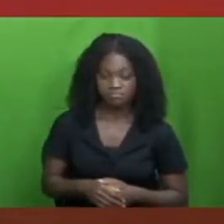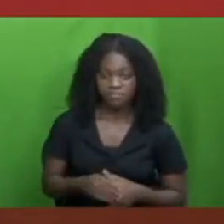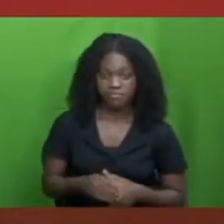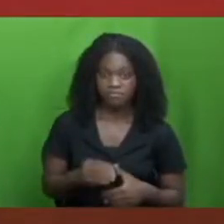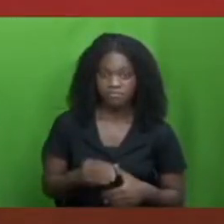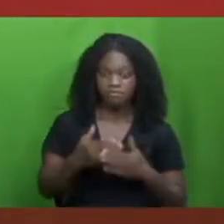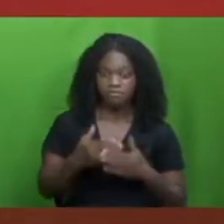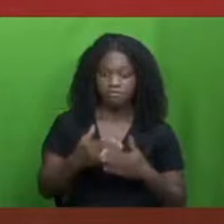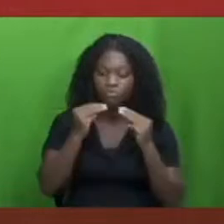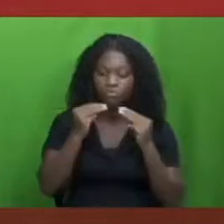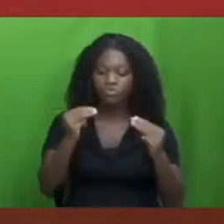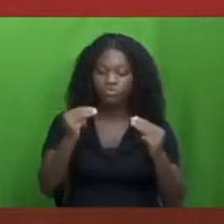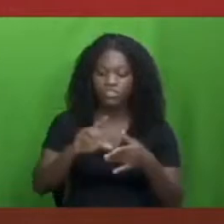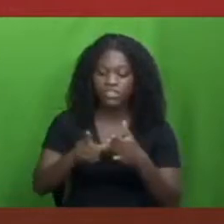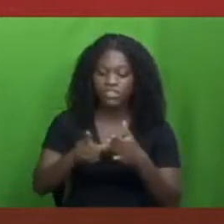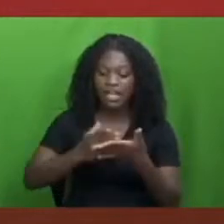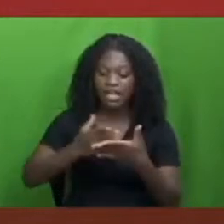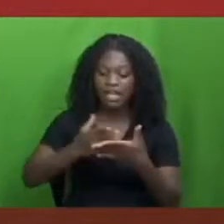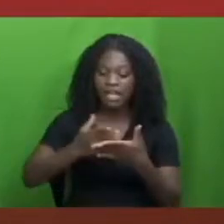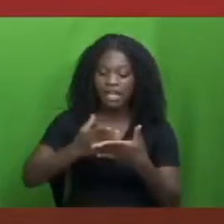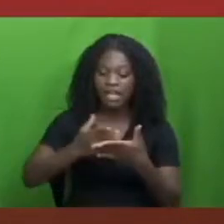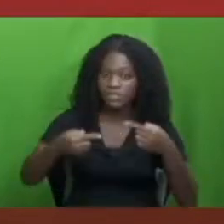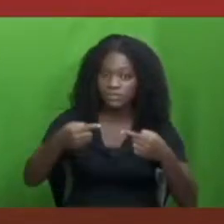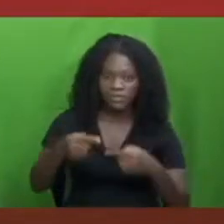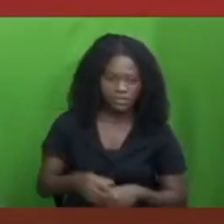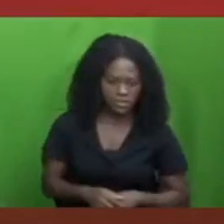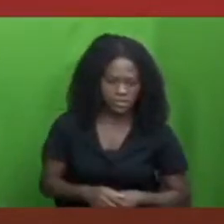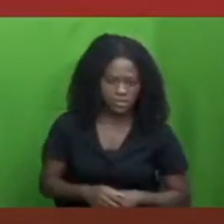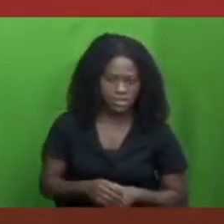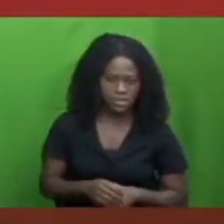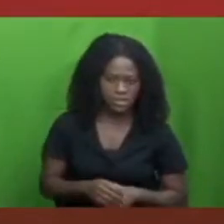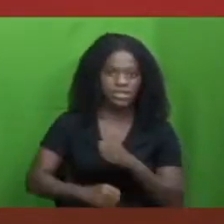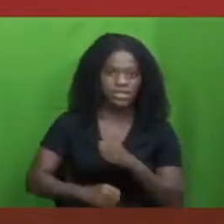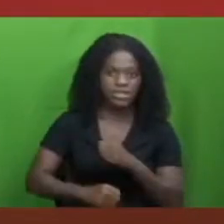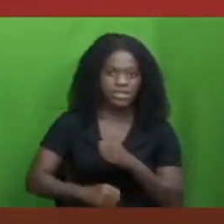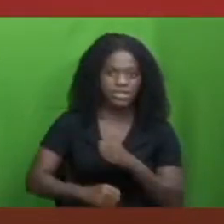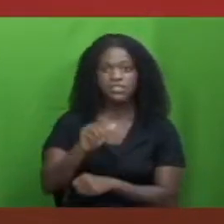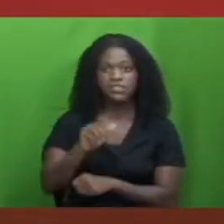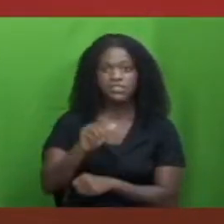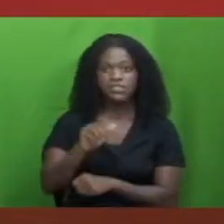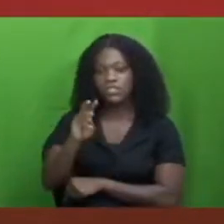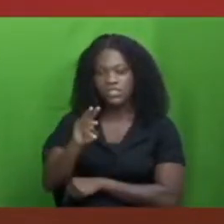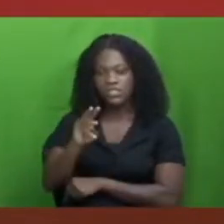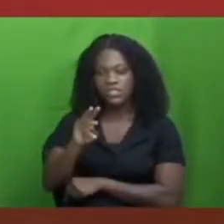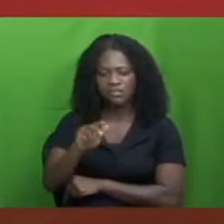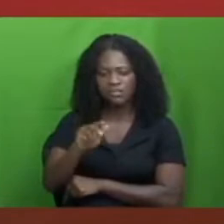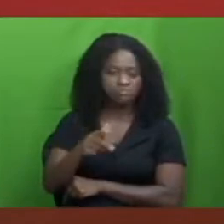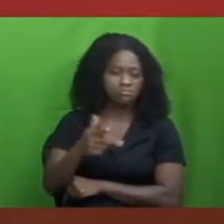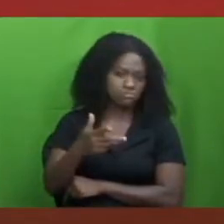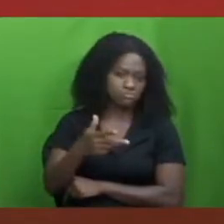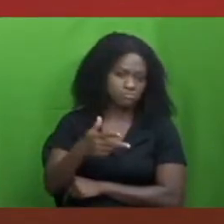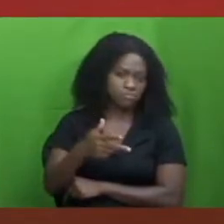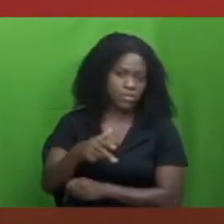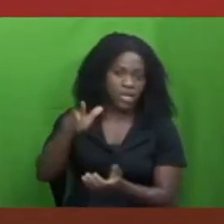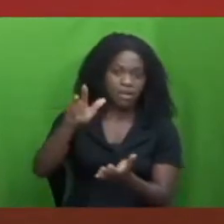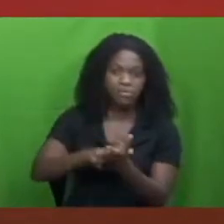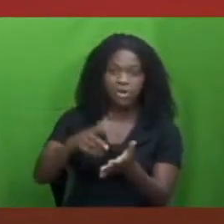That used to be the practice. They used to be moved as motions and debated by the House.